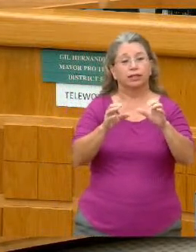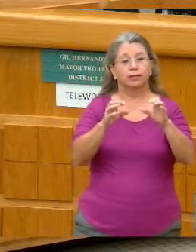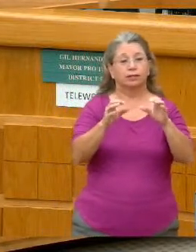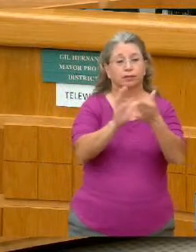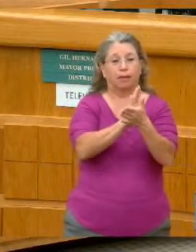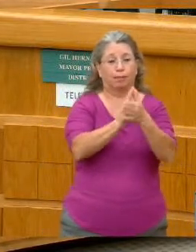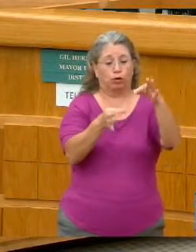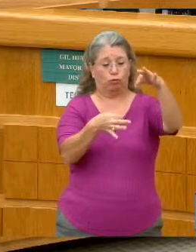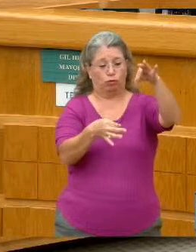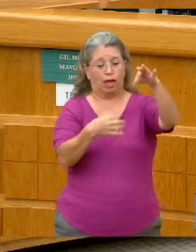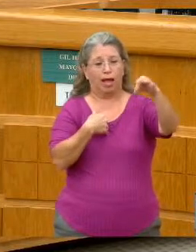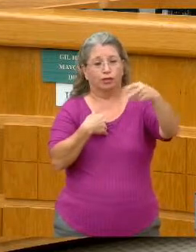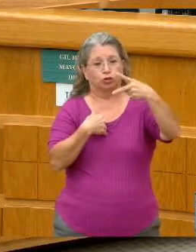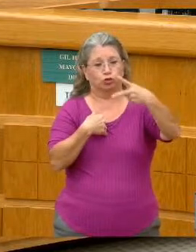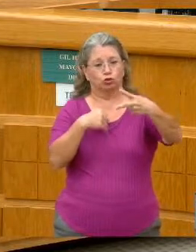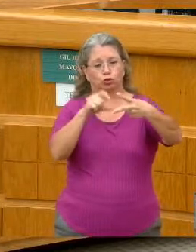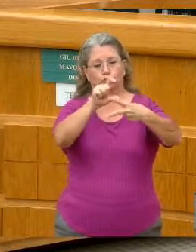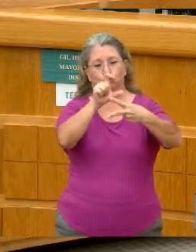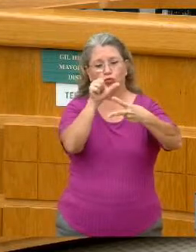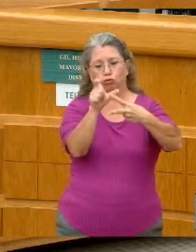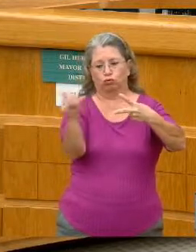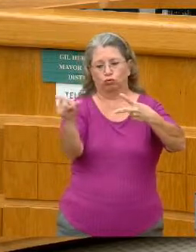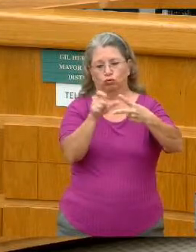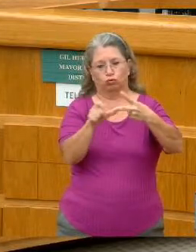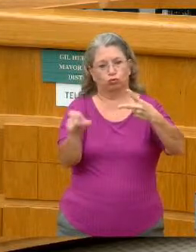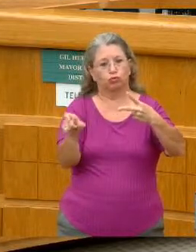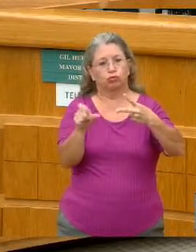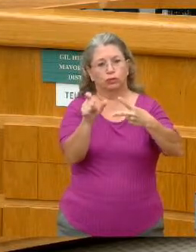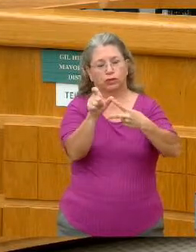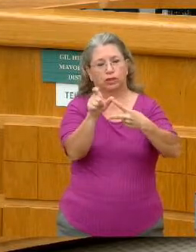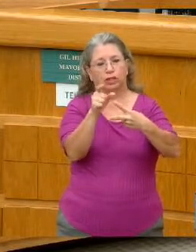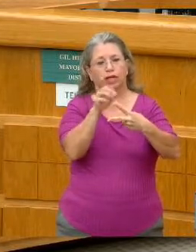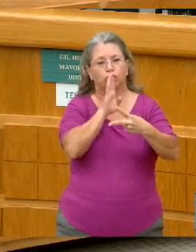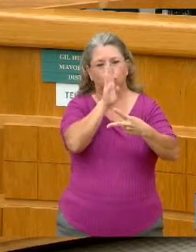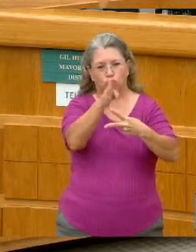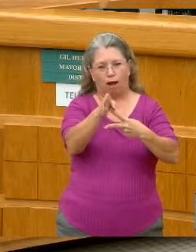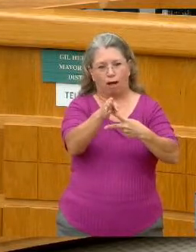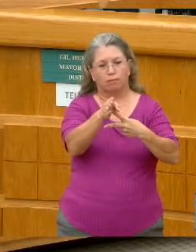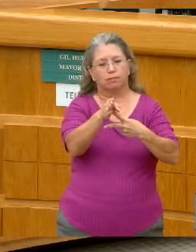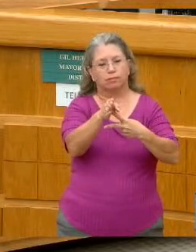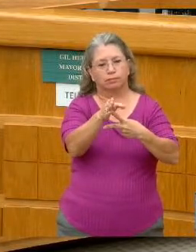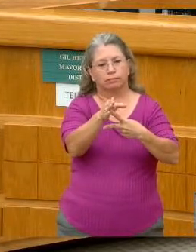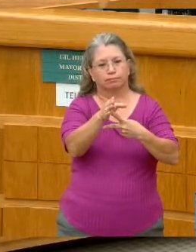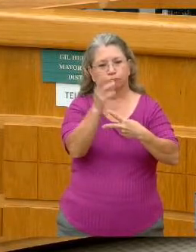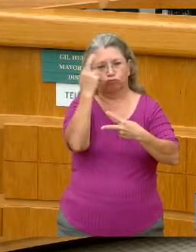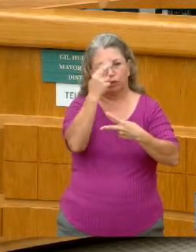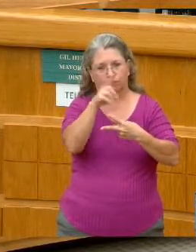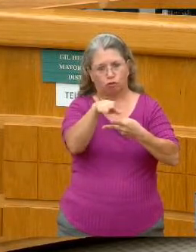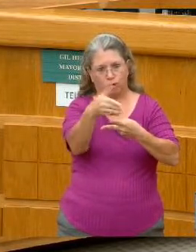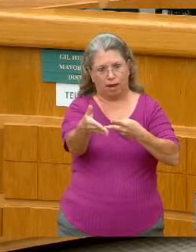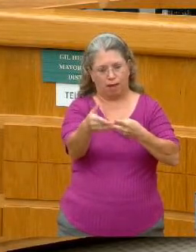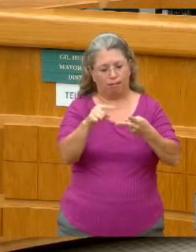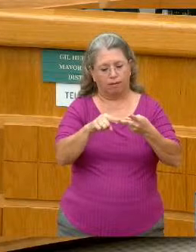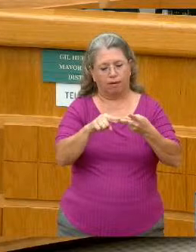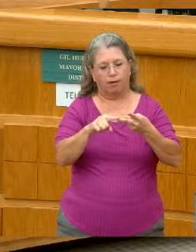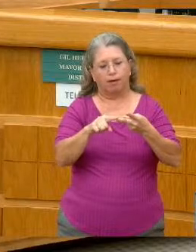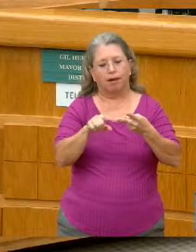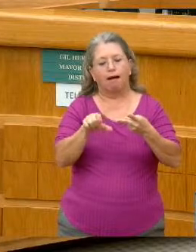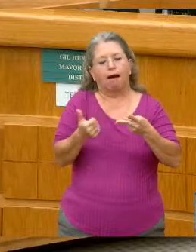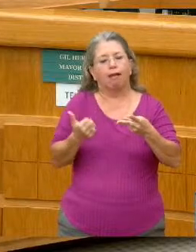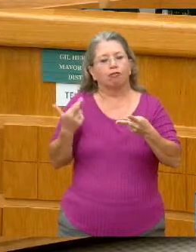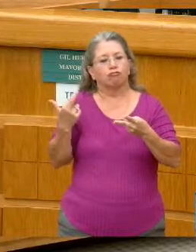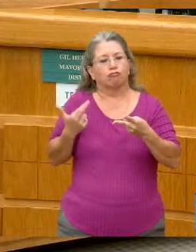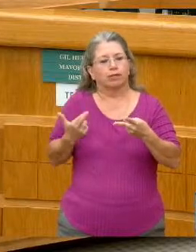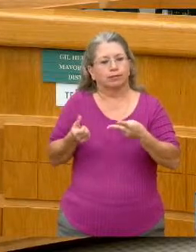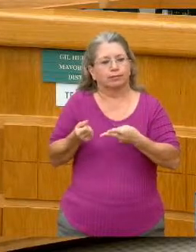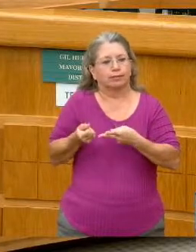the direct causes of death, and two are related causes of death. The only people that get counted in these red